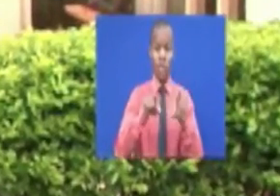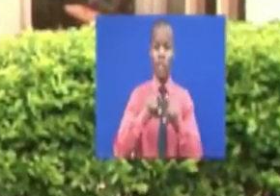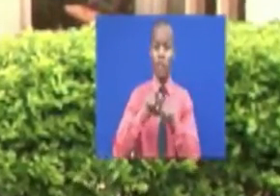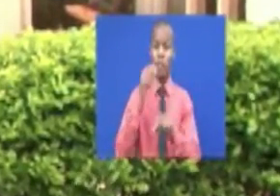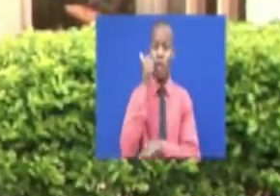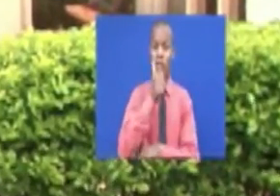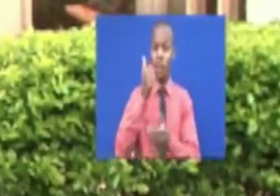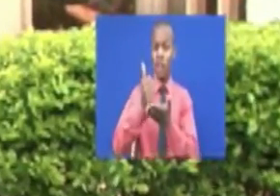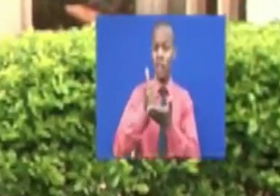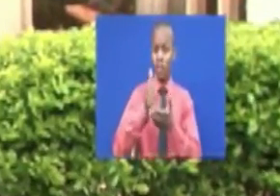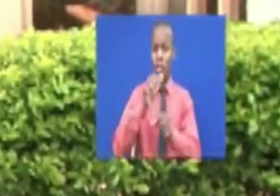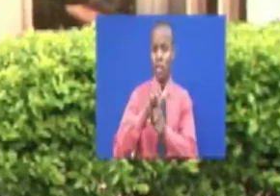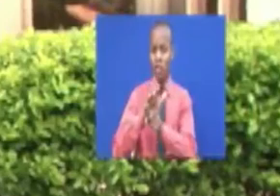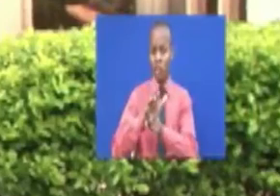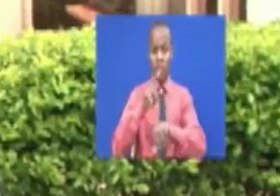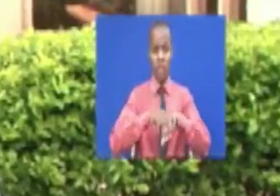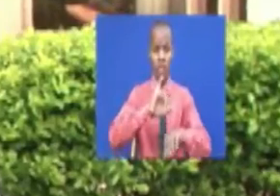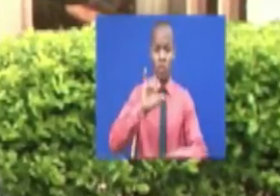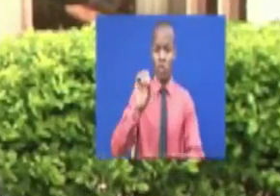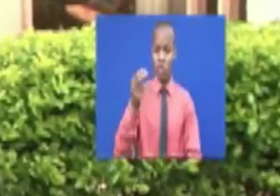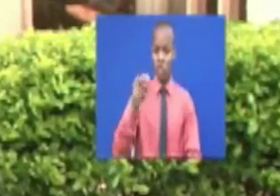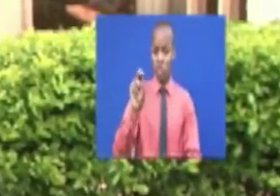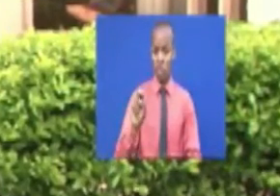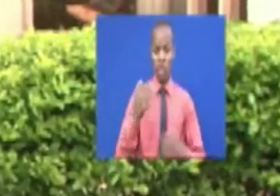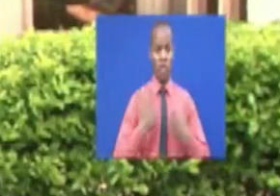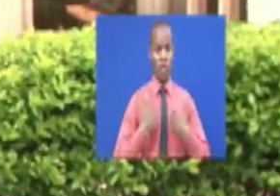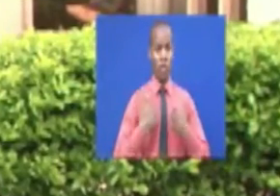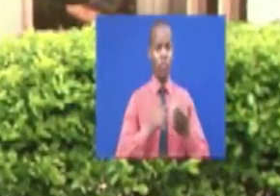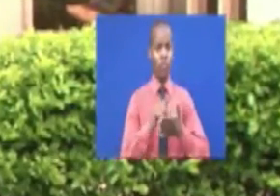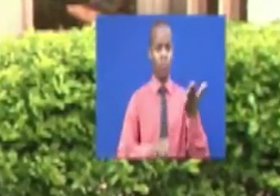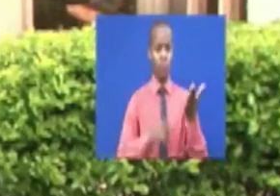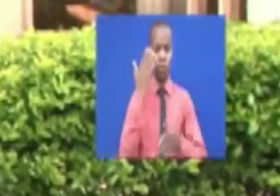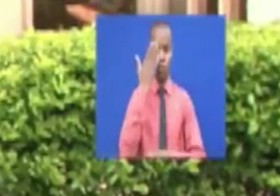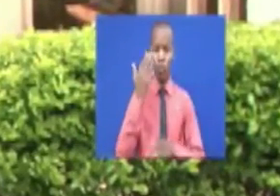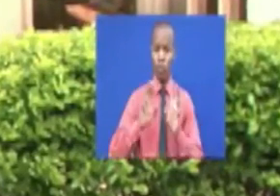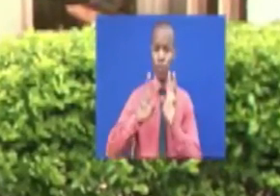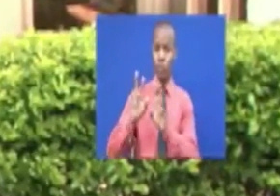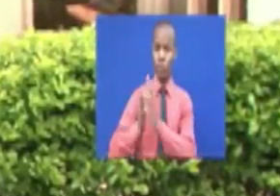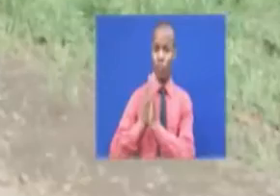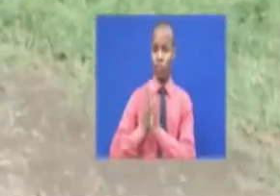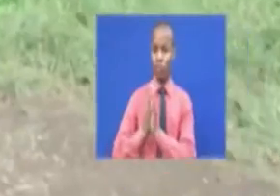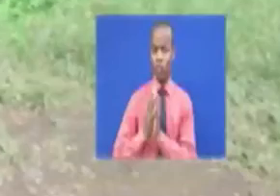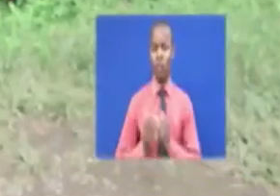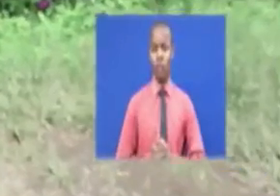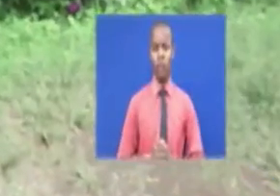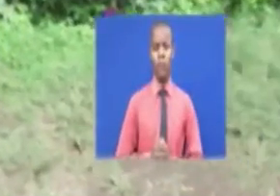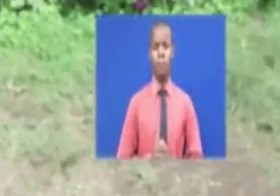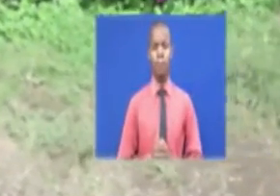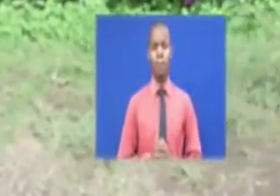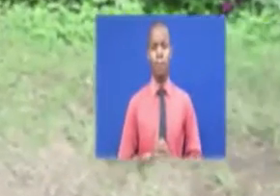a caregiver since John was diagnosed with autism. Take a look at this story.